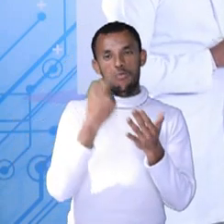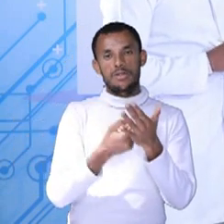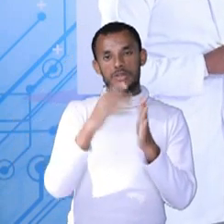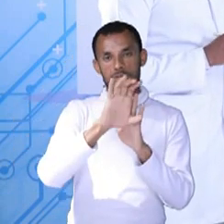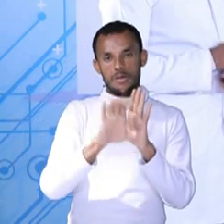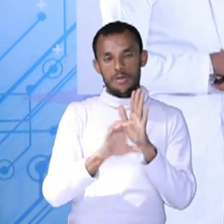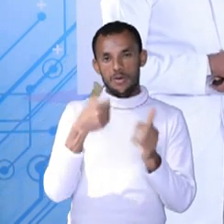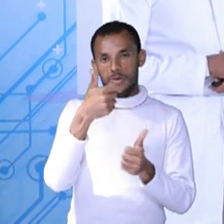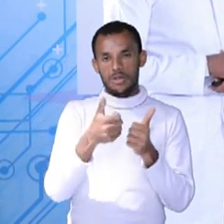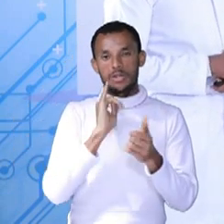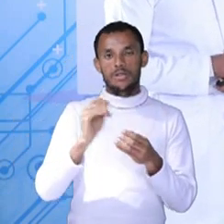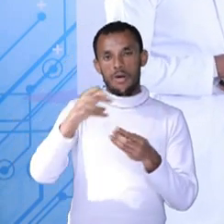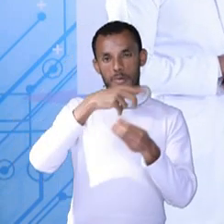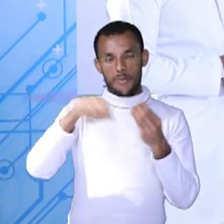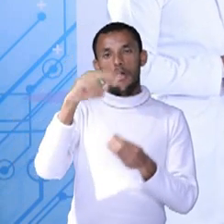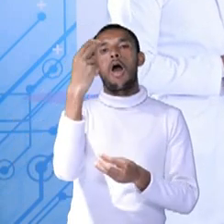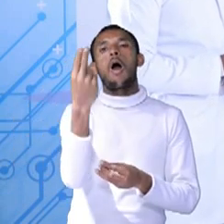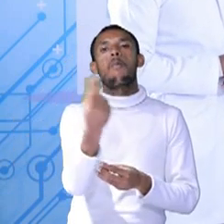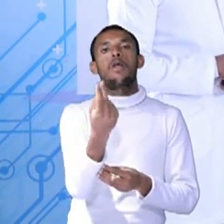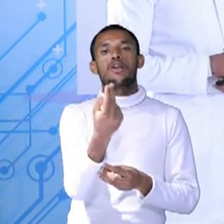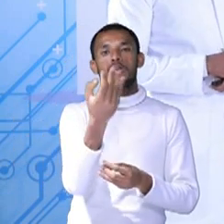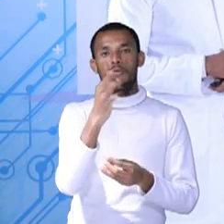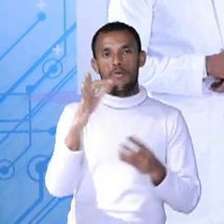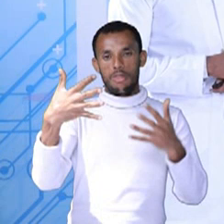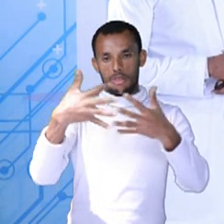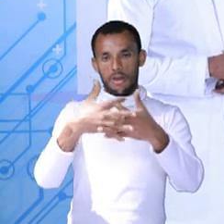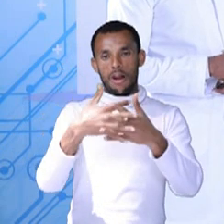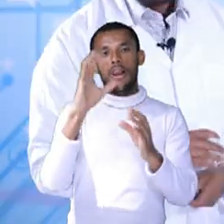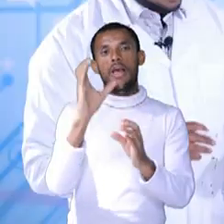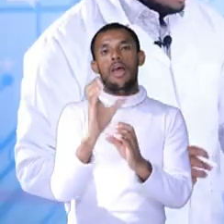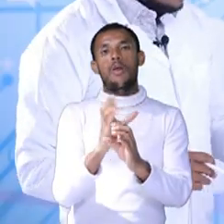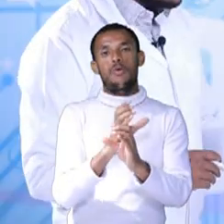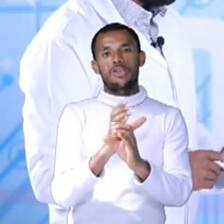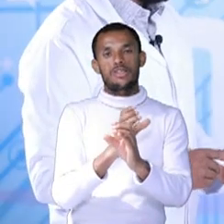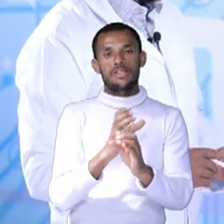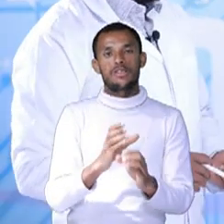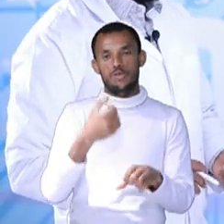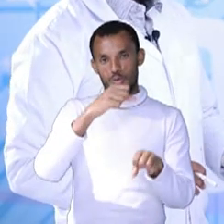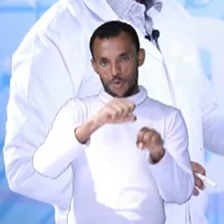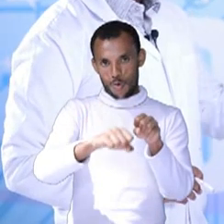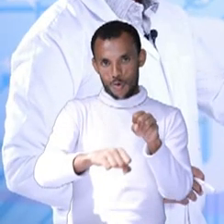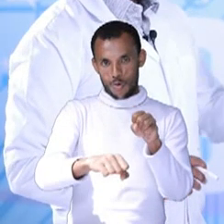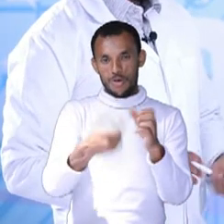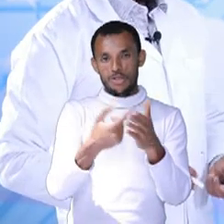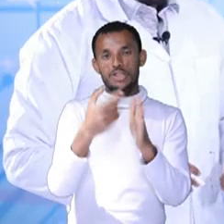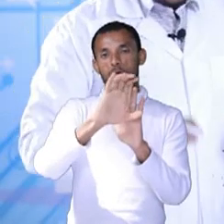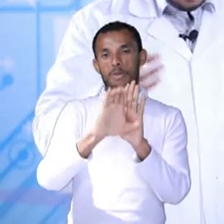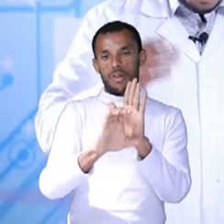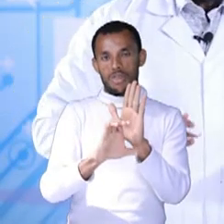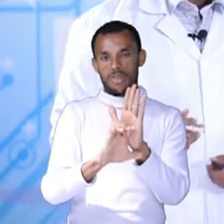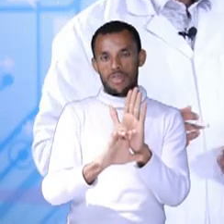chapter, which is about application of integral calculus. So, in this